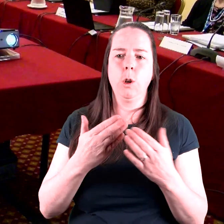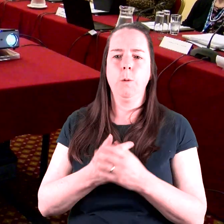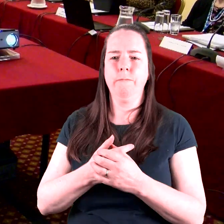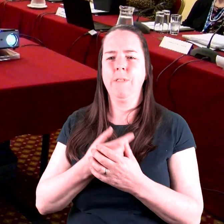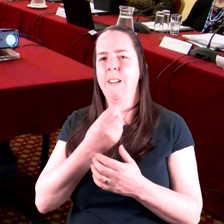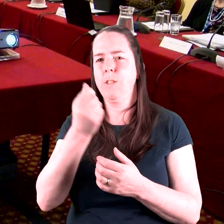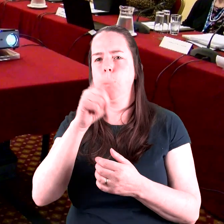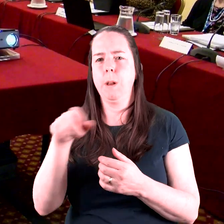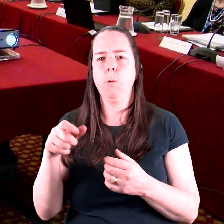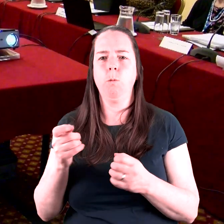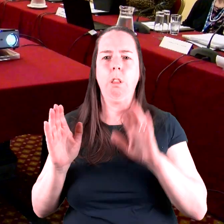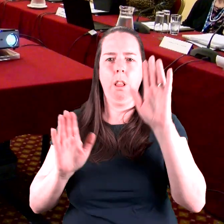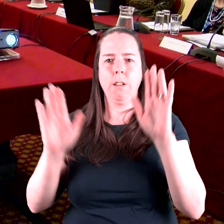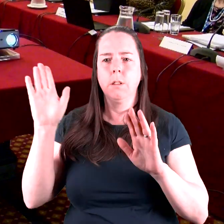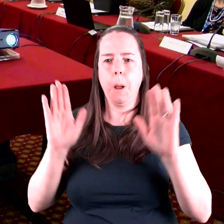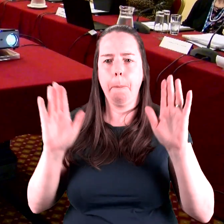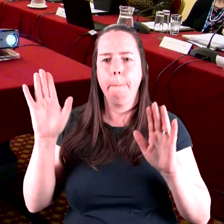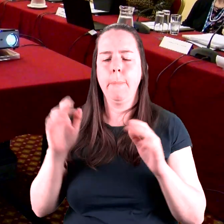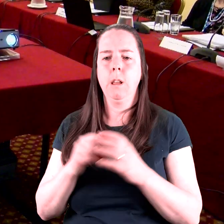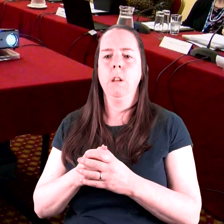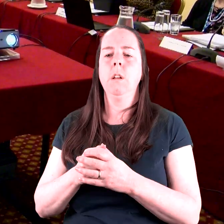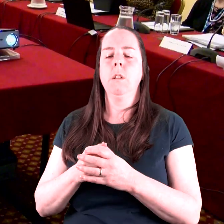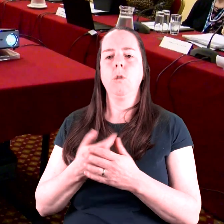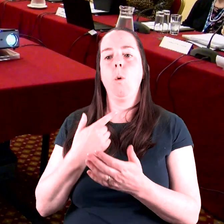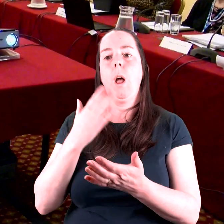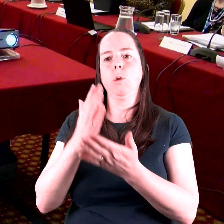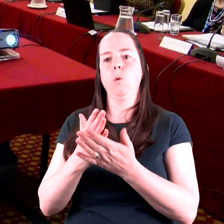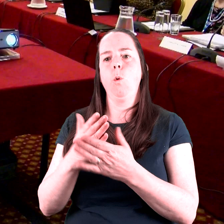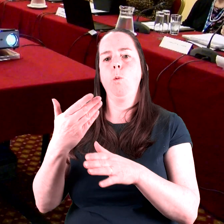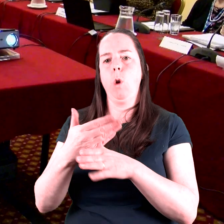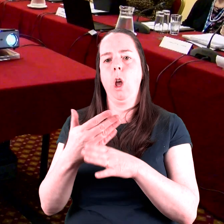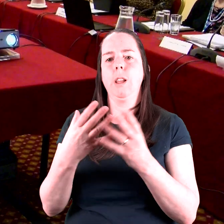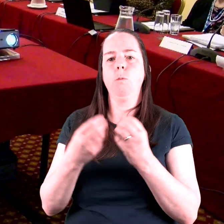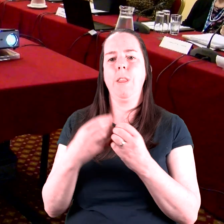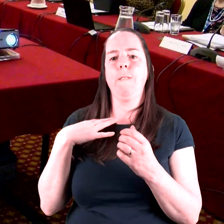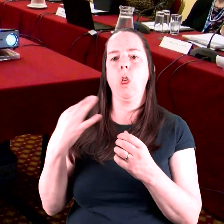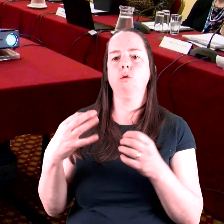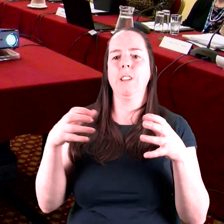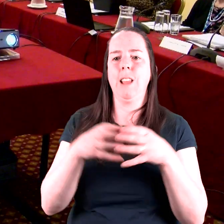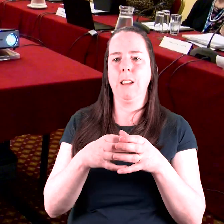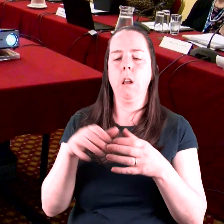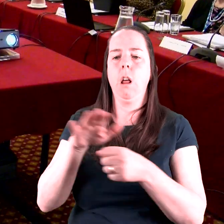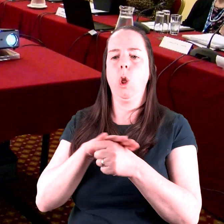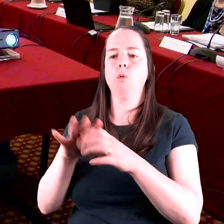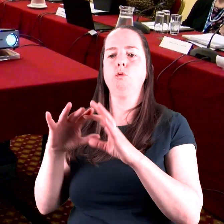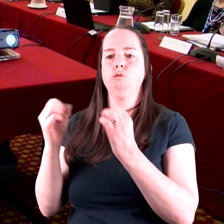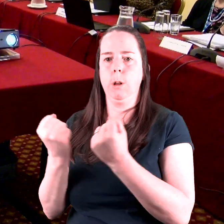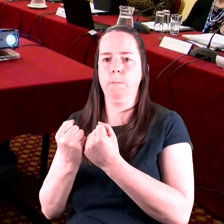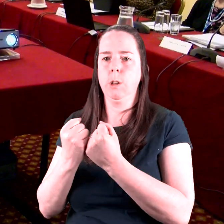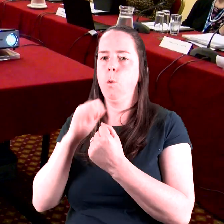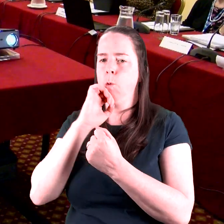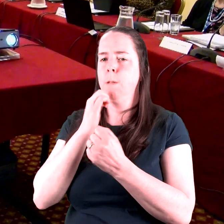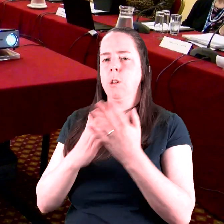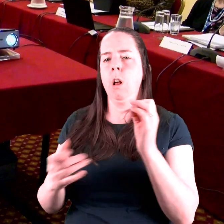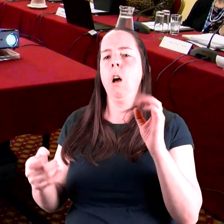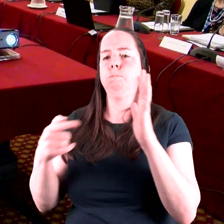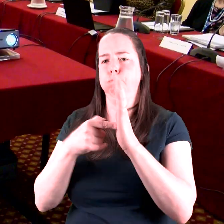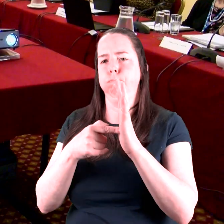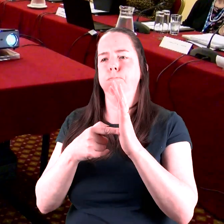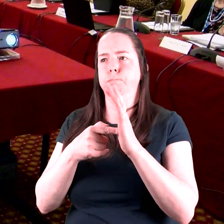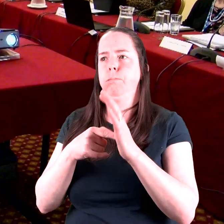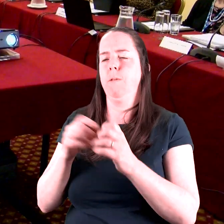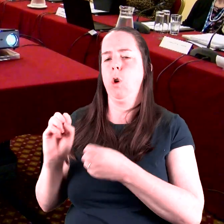Thank you very much. I've got a few people with their hands up. I'm sure that working with the voluntary sector and local groups is going to be key to